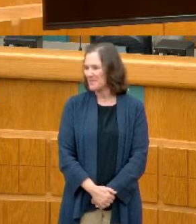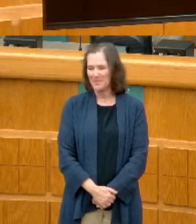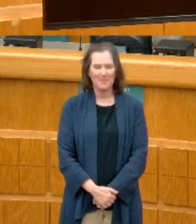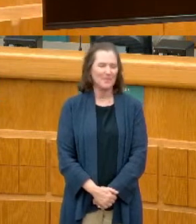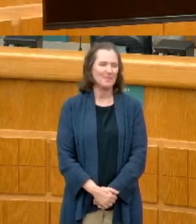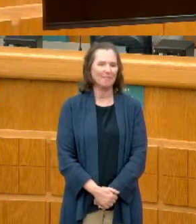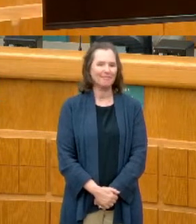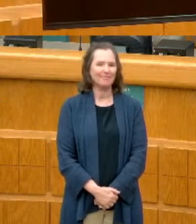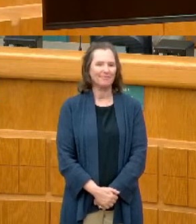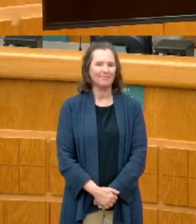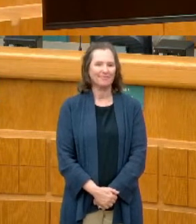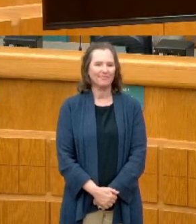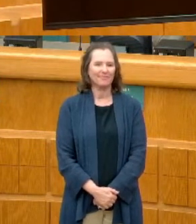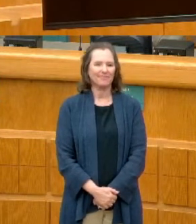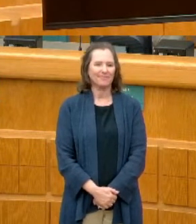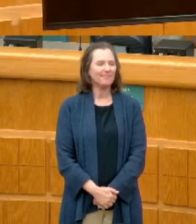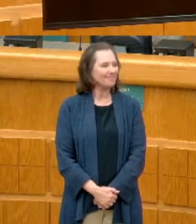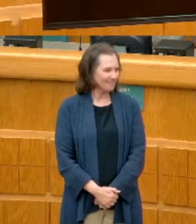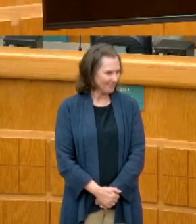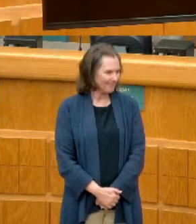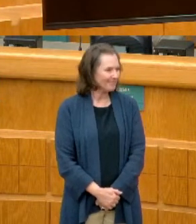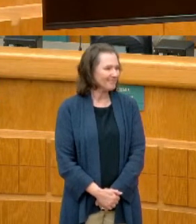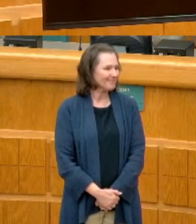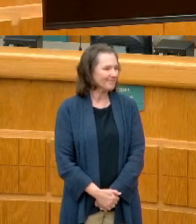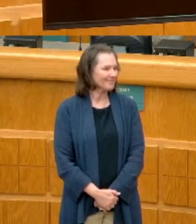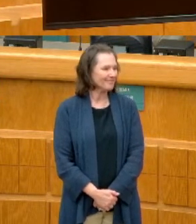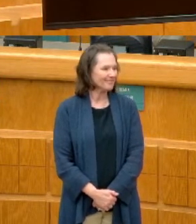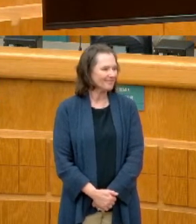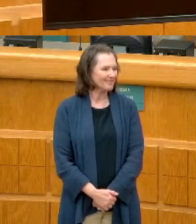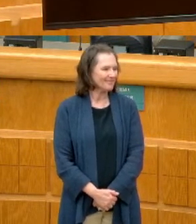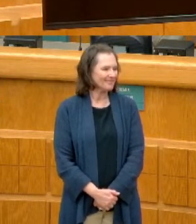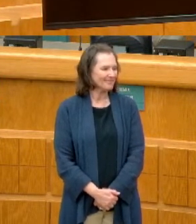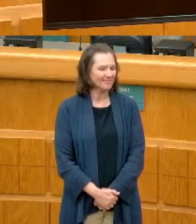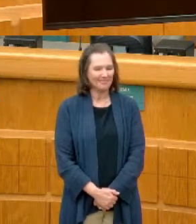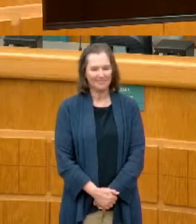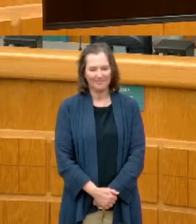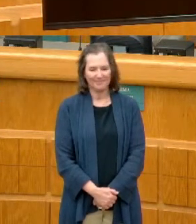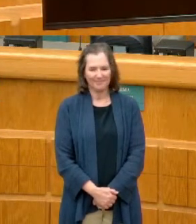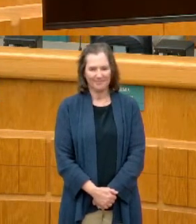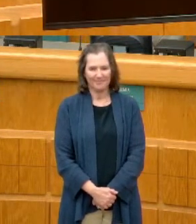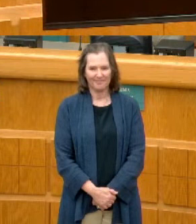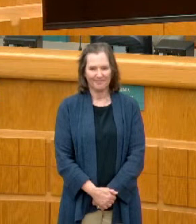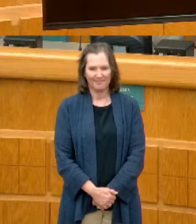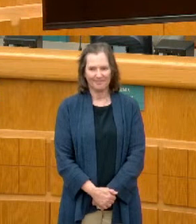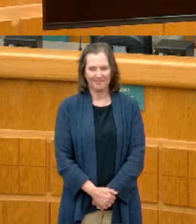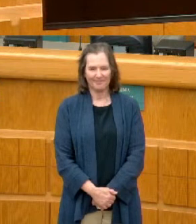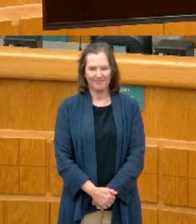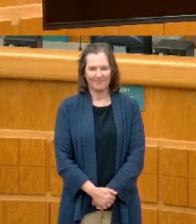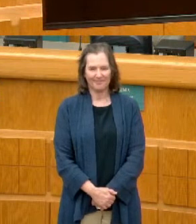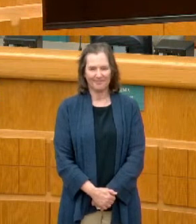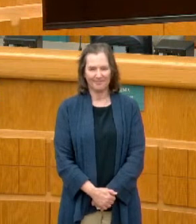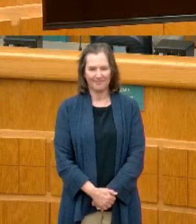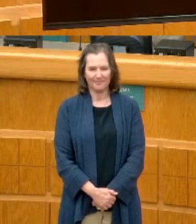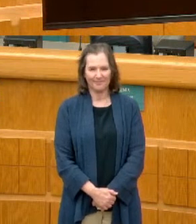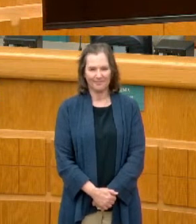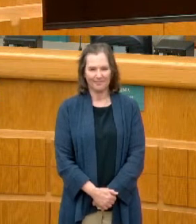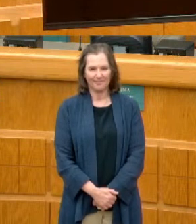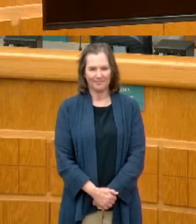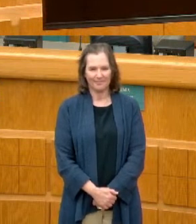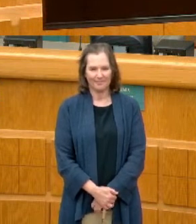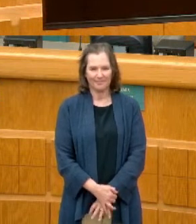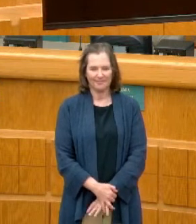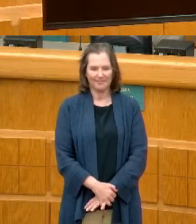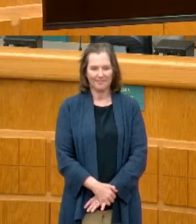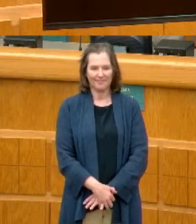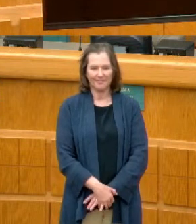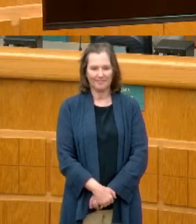viera están exhaustos y temen que volvamos a pasar por lo mismo. Usted ya lo escuchó por parte de los líderes de nuestra ciudad. Le imploro que se vacune. Hágalo por